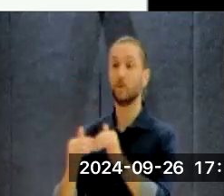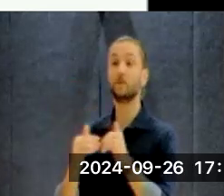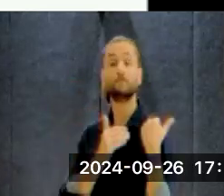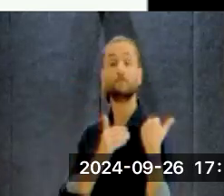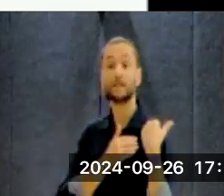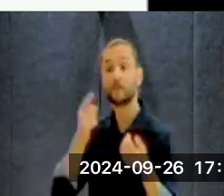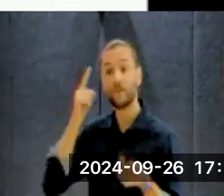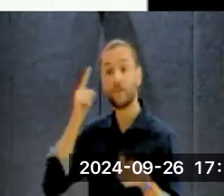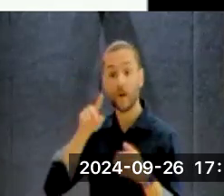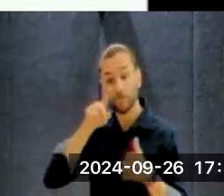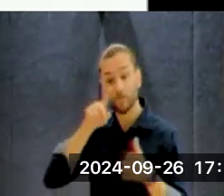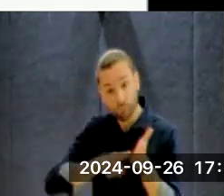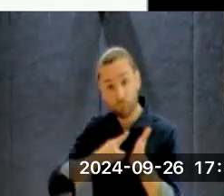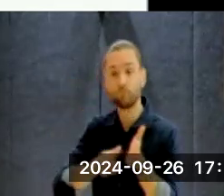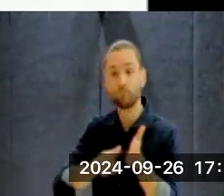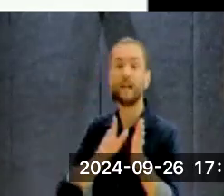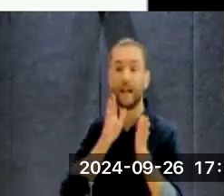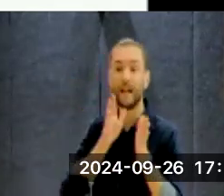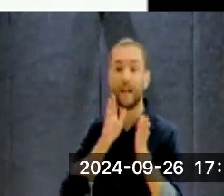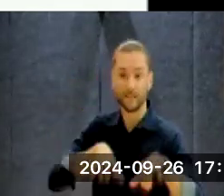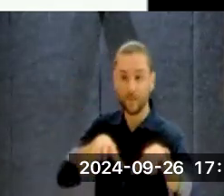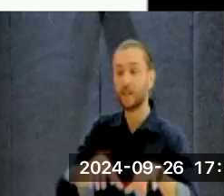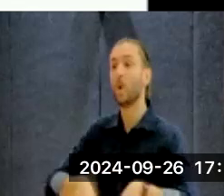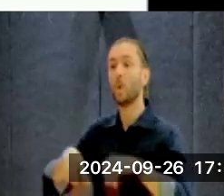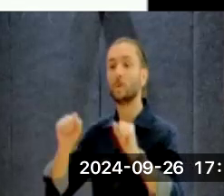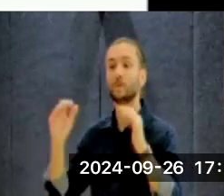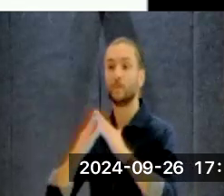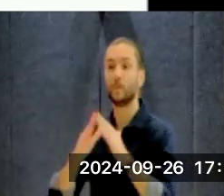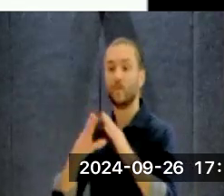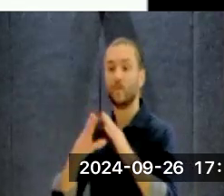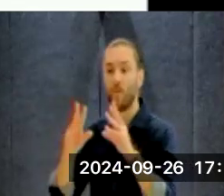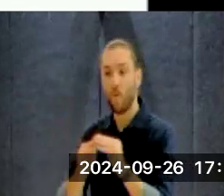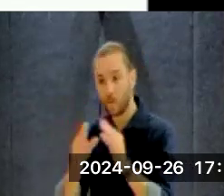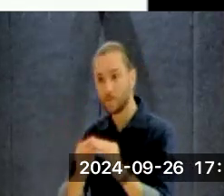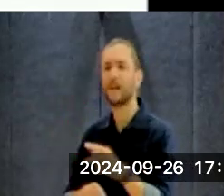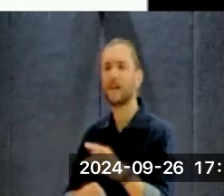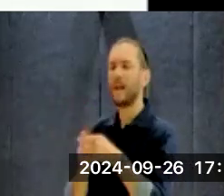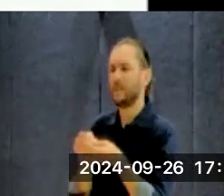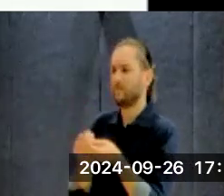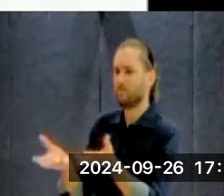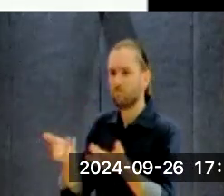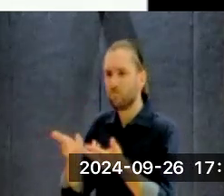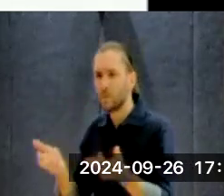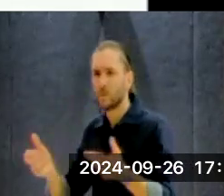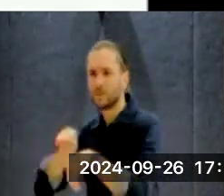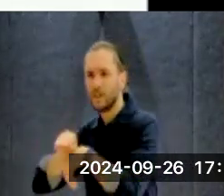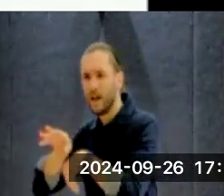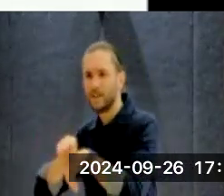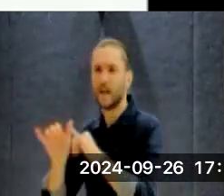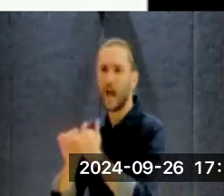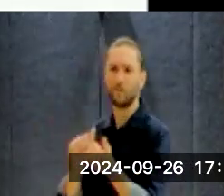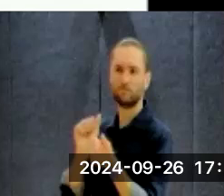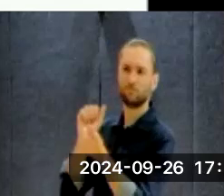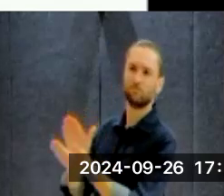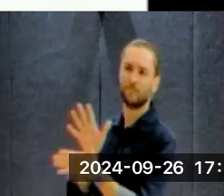hate activity, hosting community forums, and providing resources and guidance on how to reduce and respond to hate activity. The community